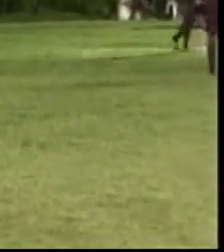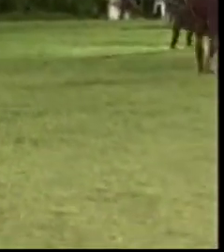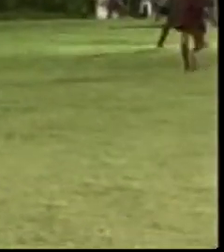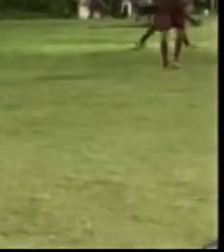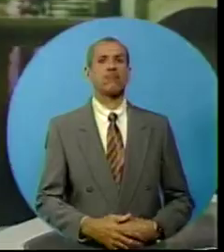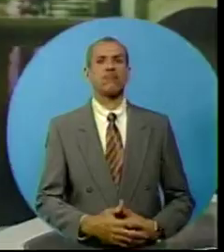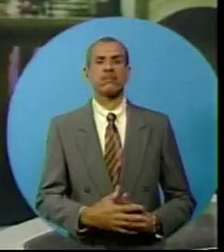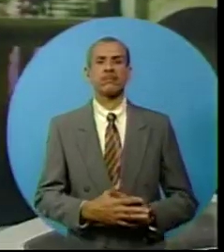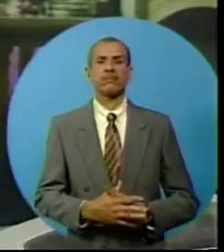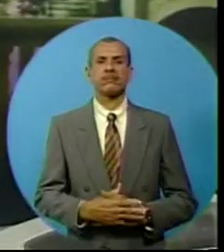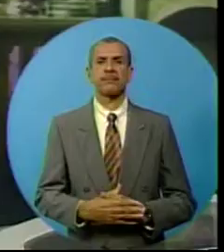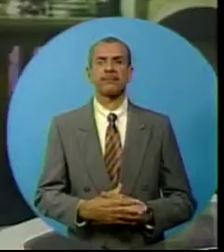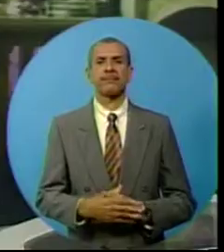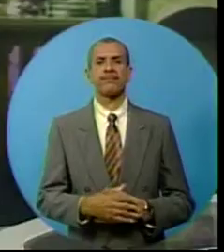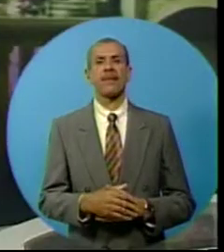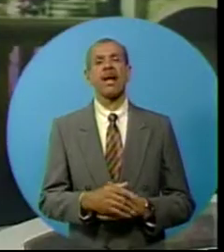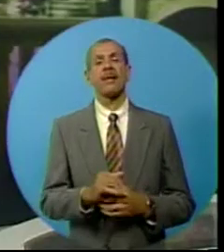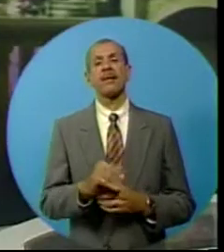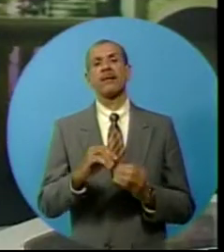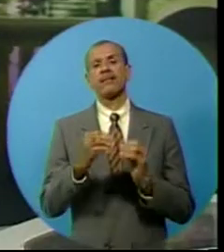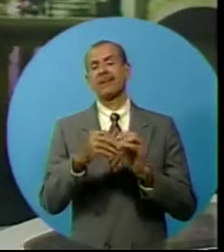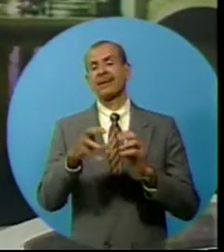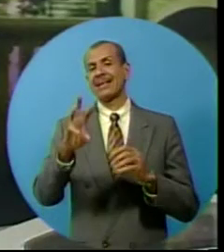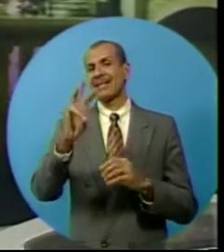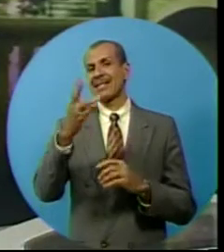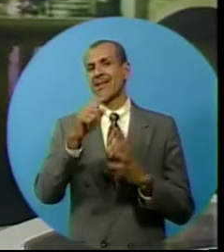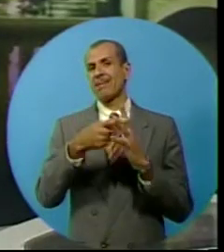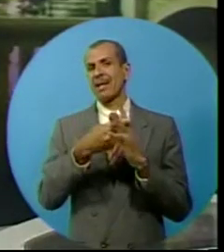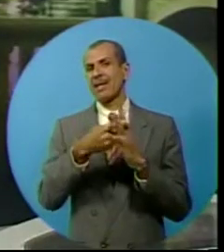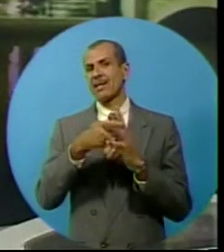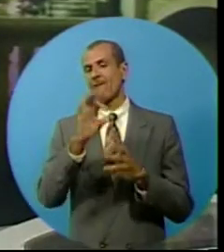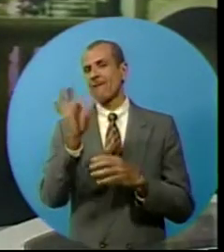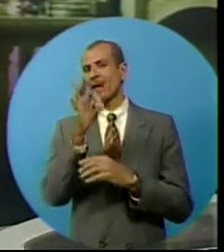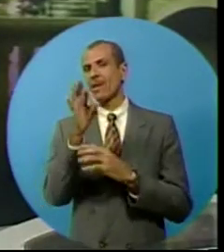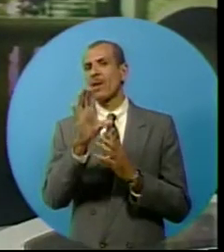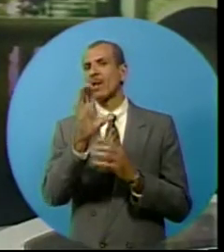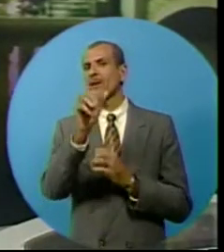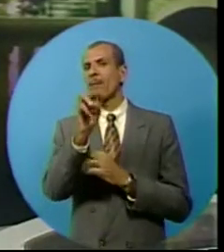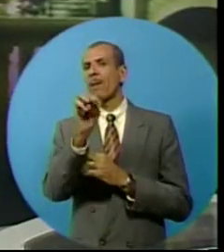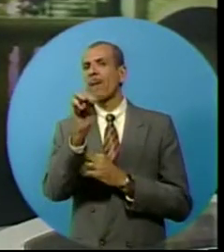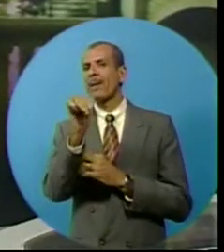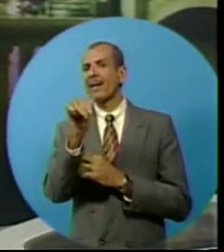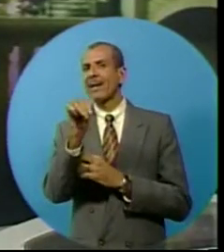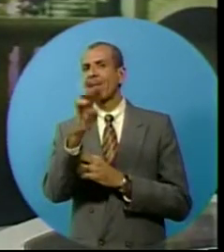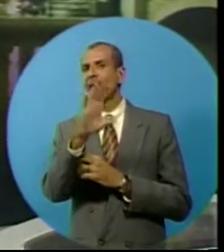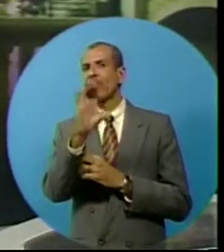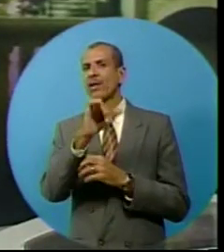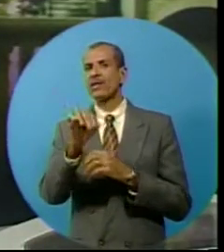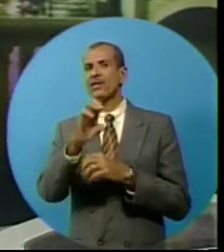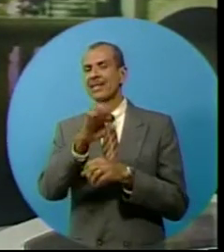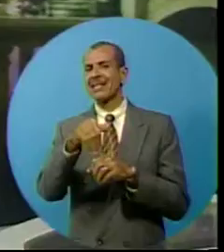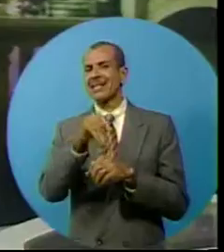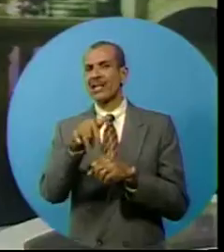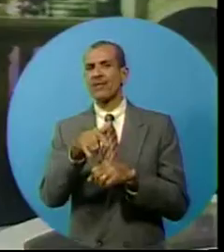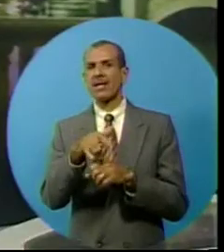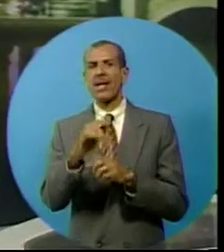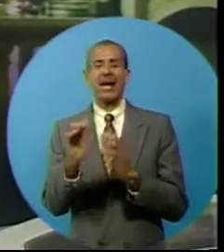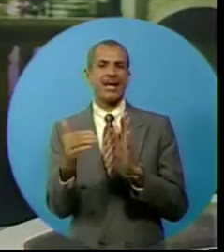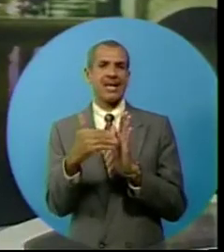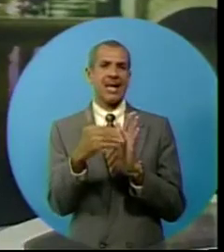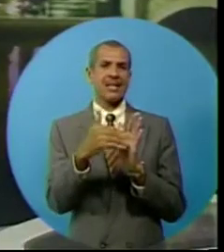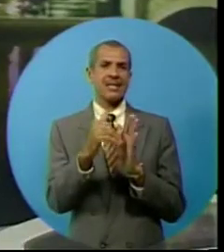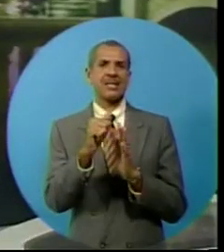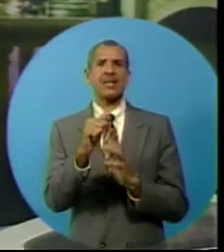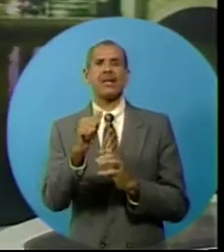5-1. The round of 16 begins on Friday at Combermere with Christchurch East Central versus St. Michael's South Central at